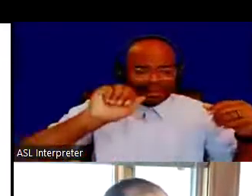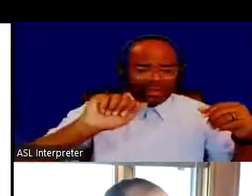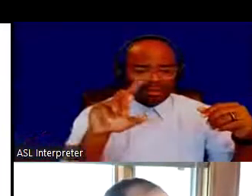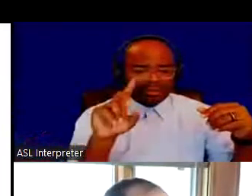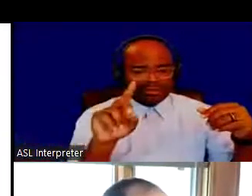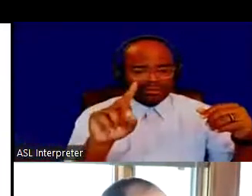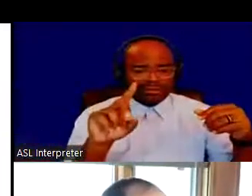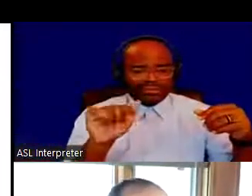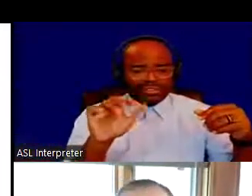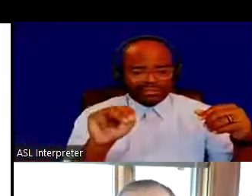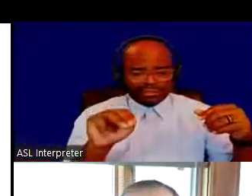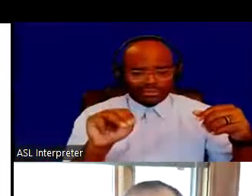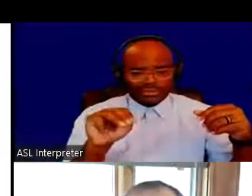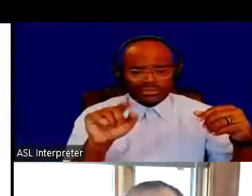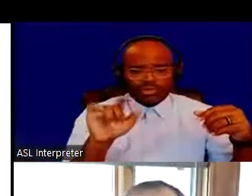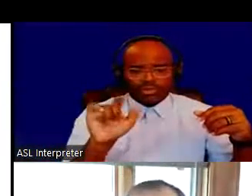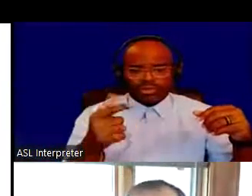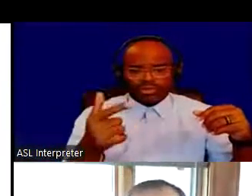forestadaptation.org/strategies.